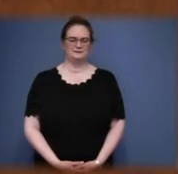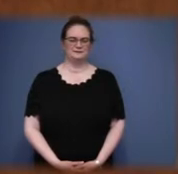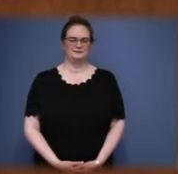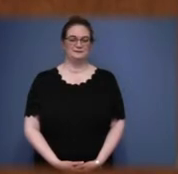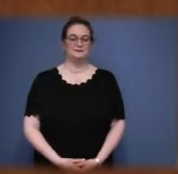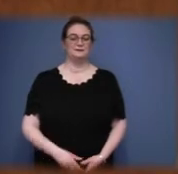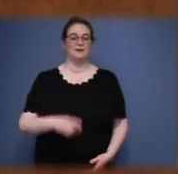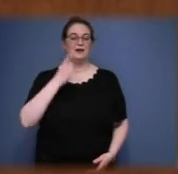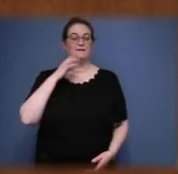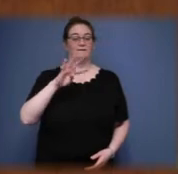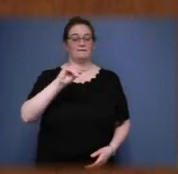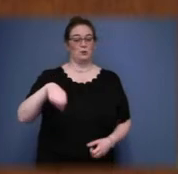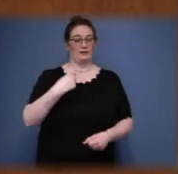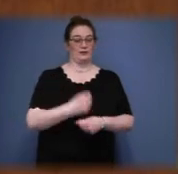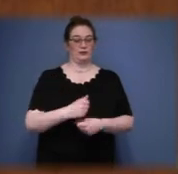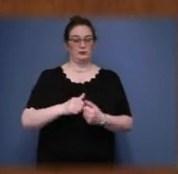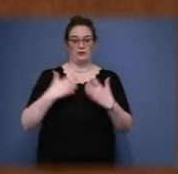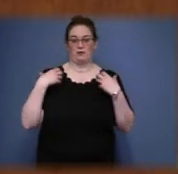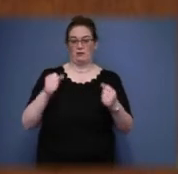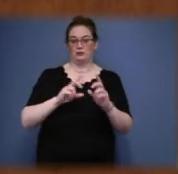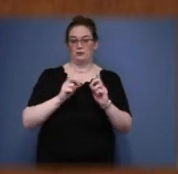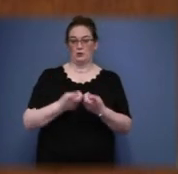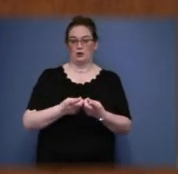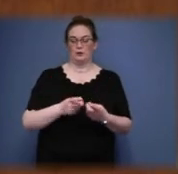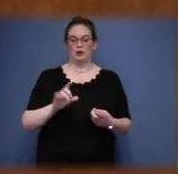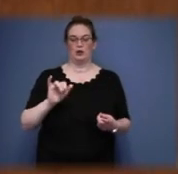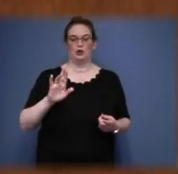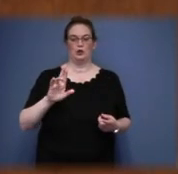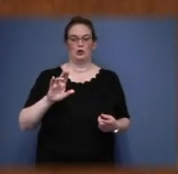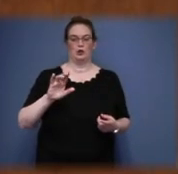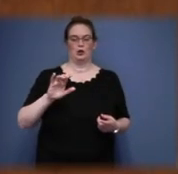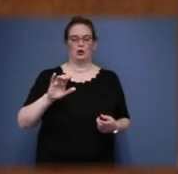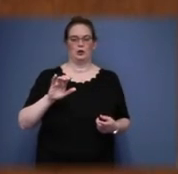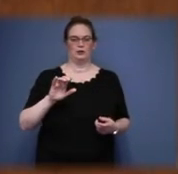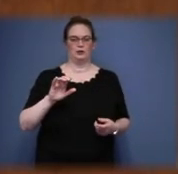And for 40 years with our health department, Eudora Kilpatrick.